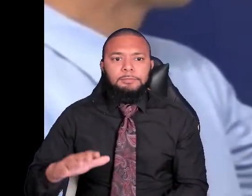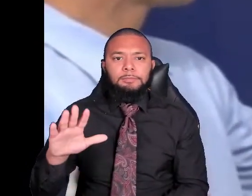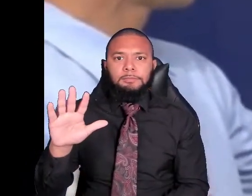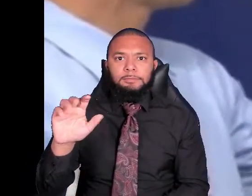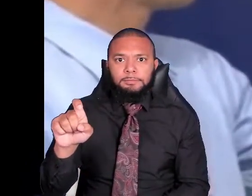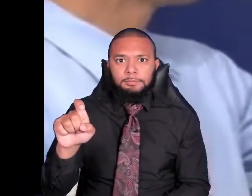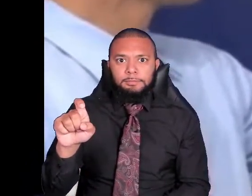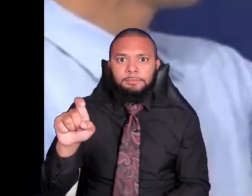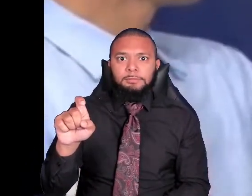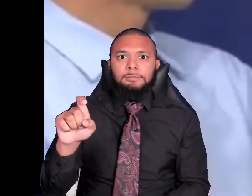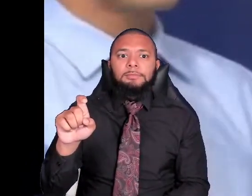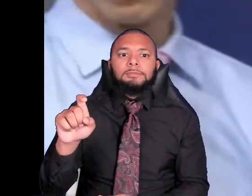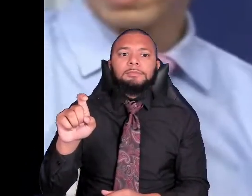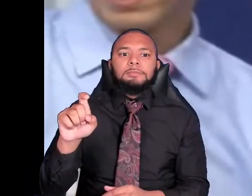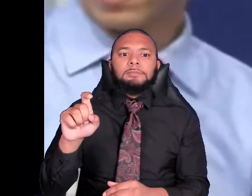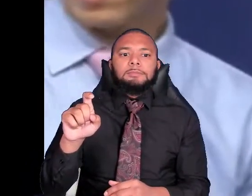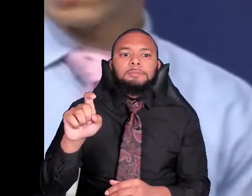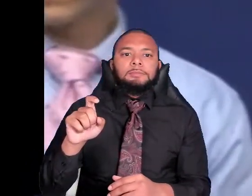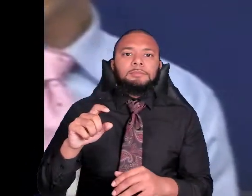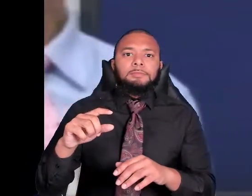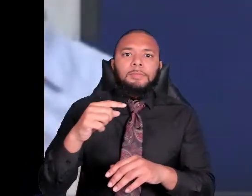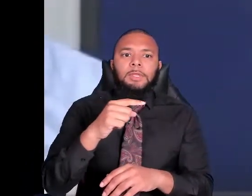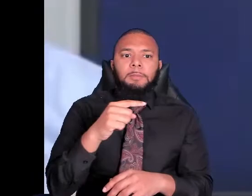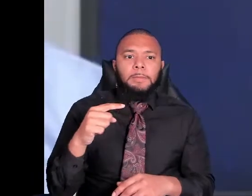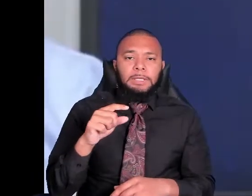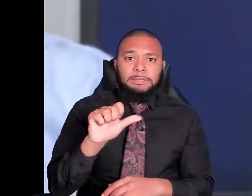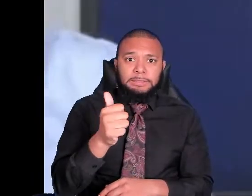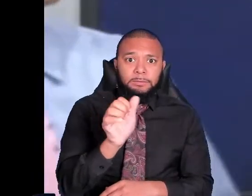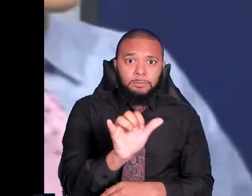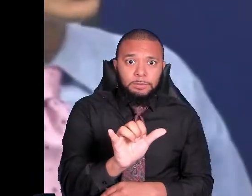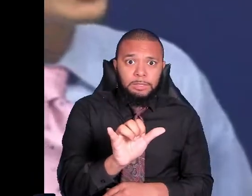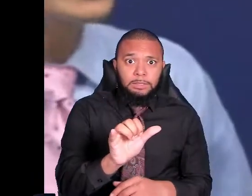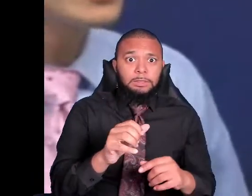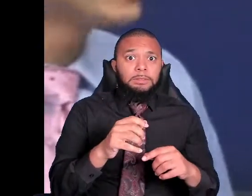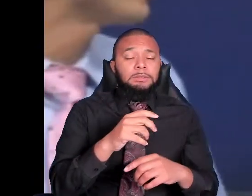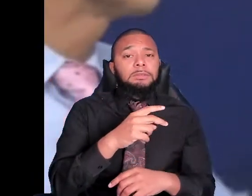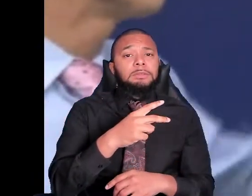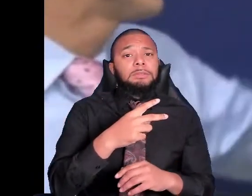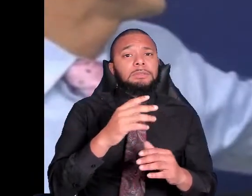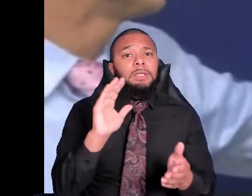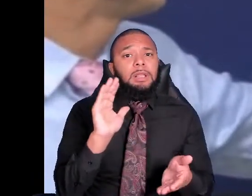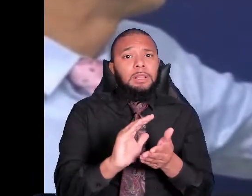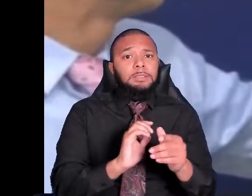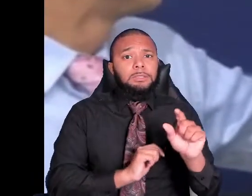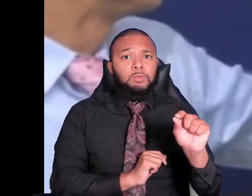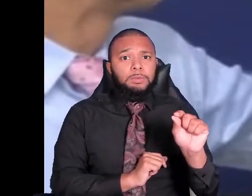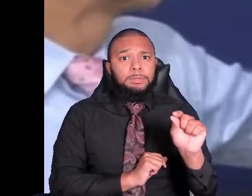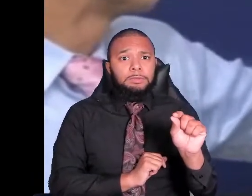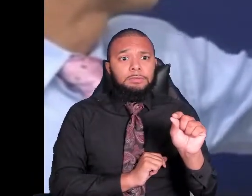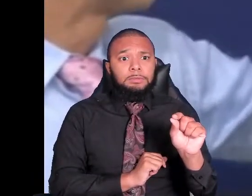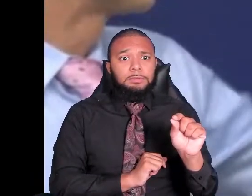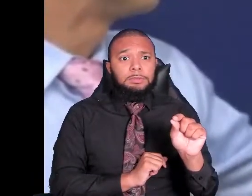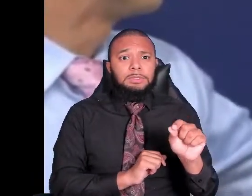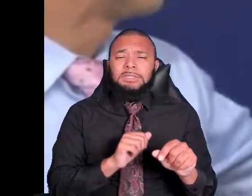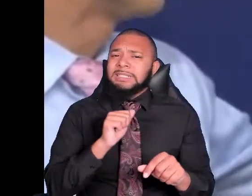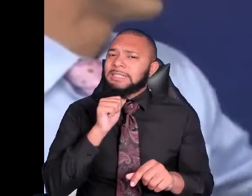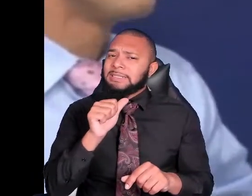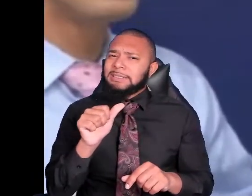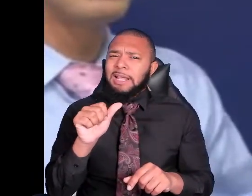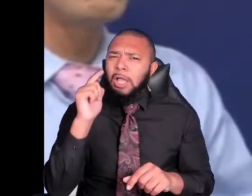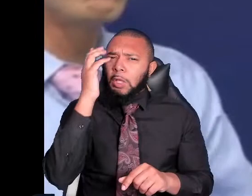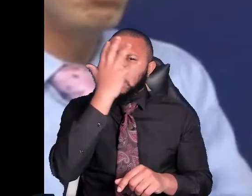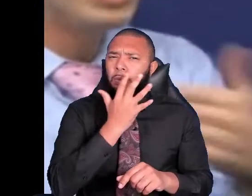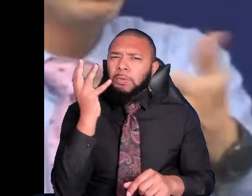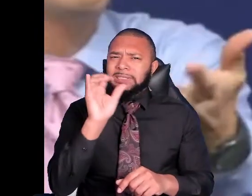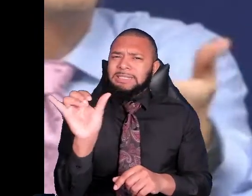5x minus 10y is less than 20. Well, this isn't in that y equals mx plus b